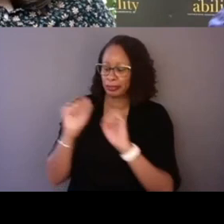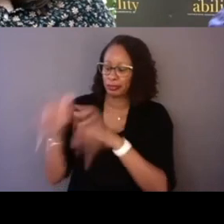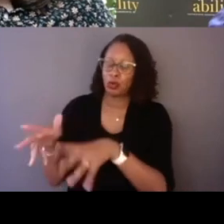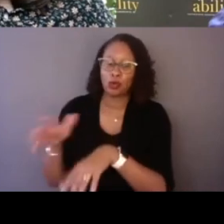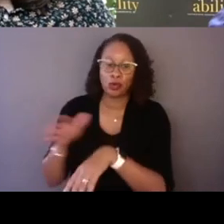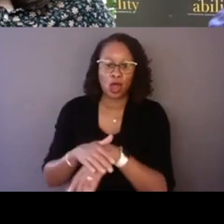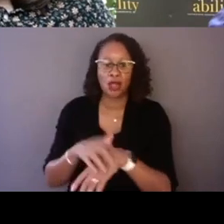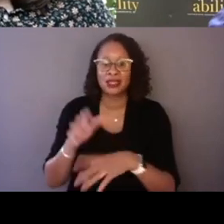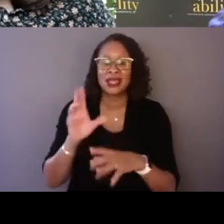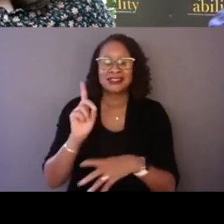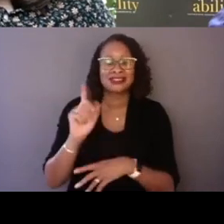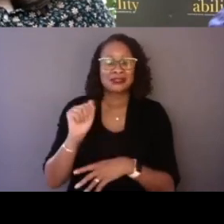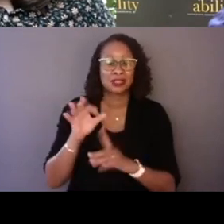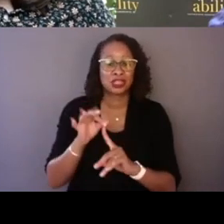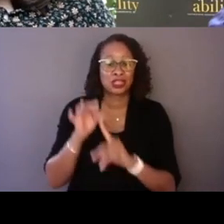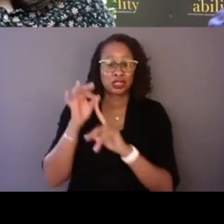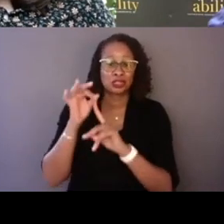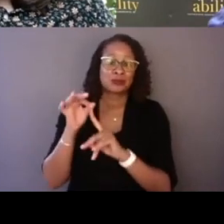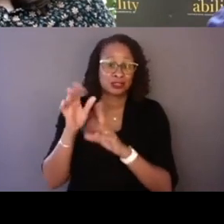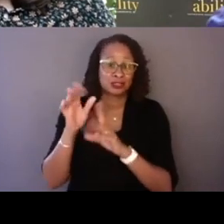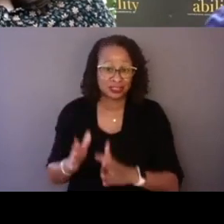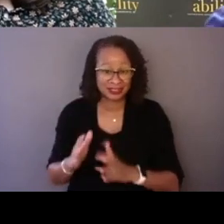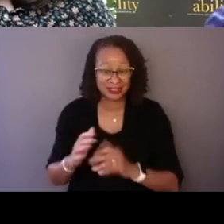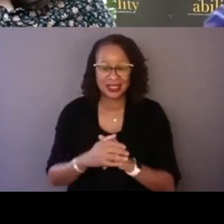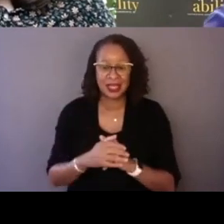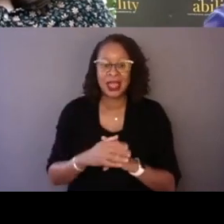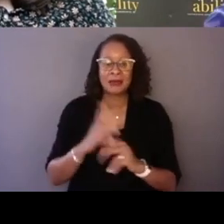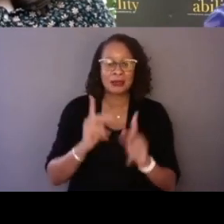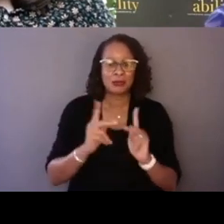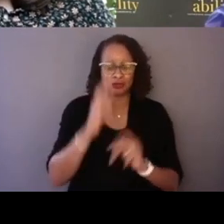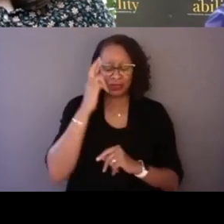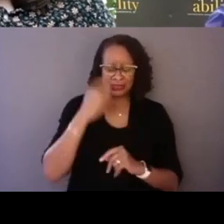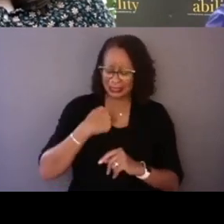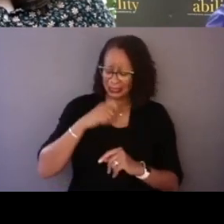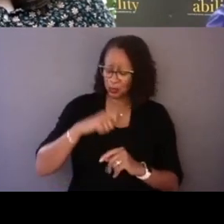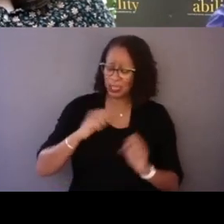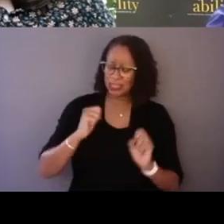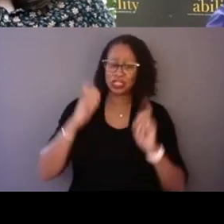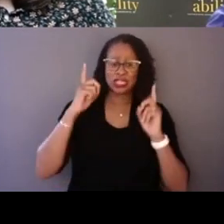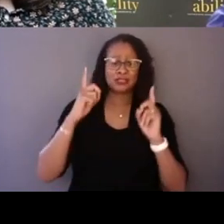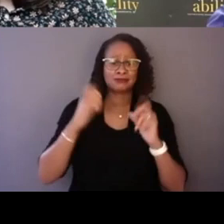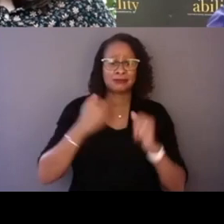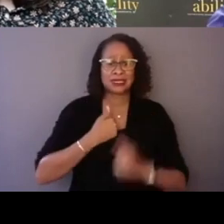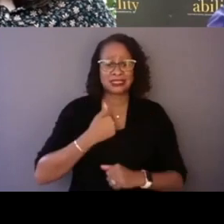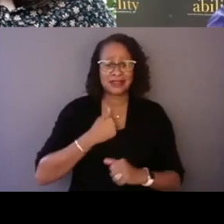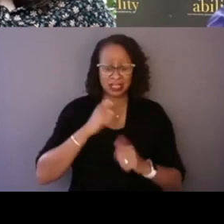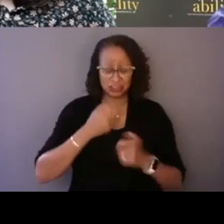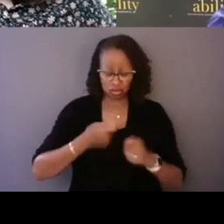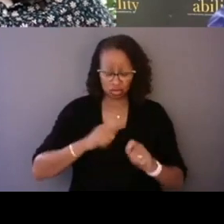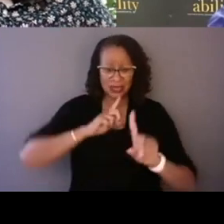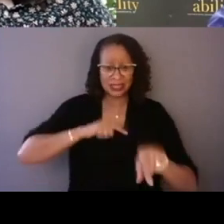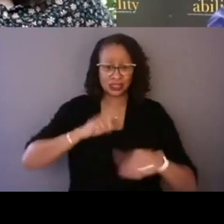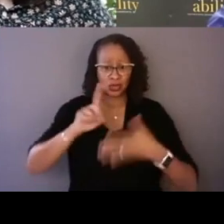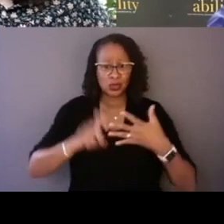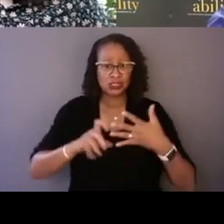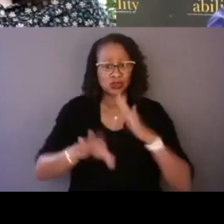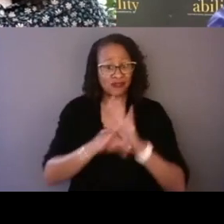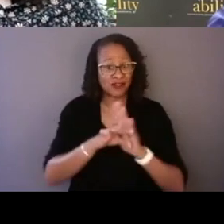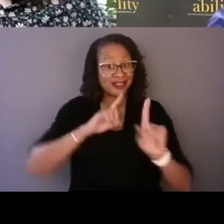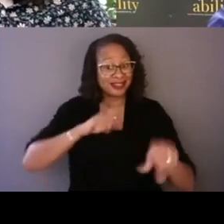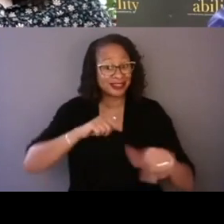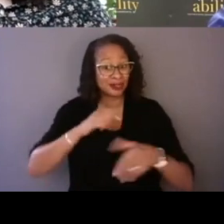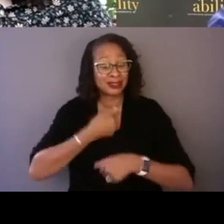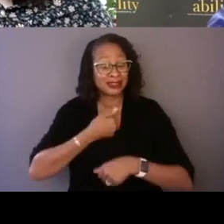lap, but people realize, well, I should educate myself, or I should try to answer this question, because that to